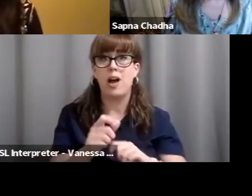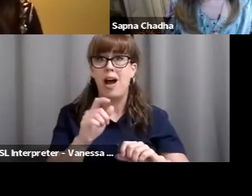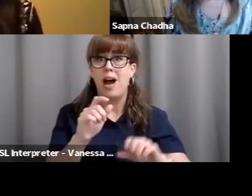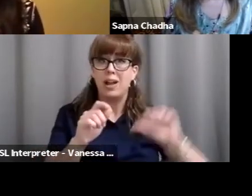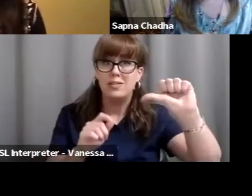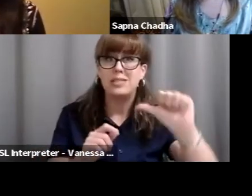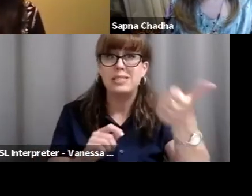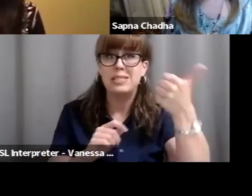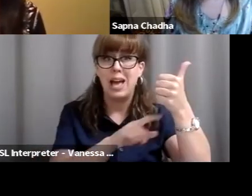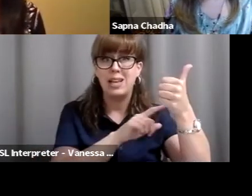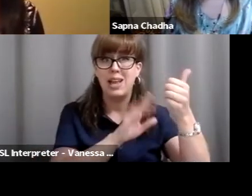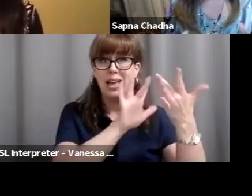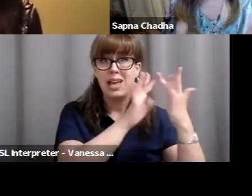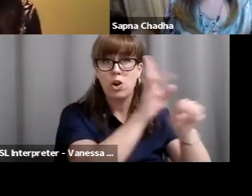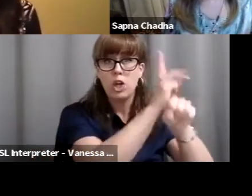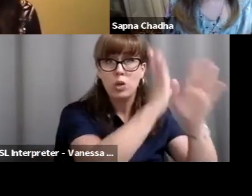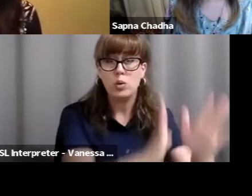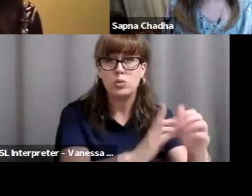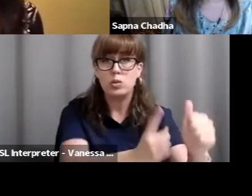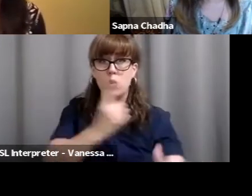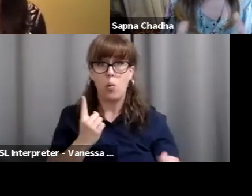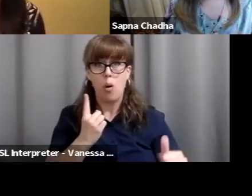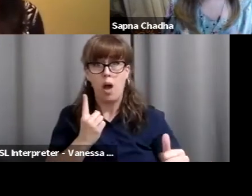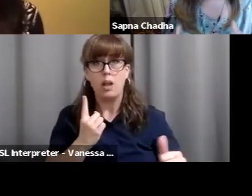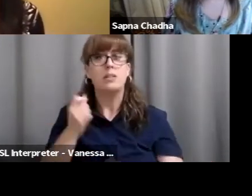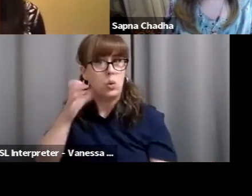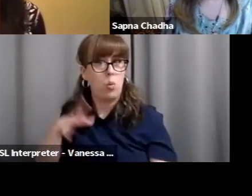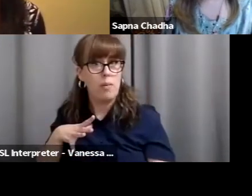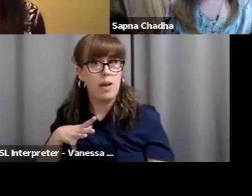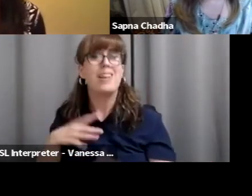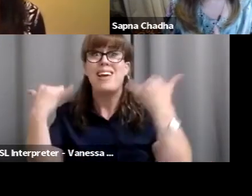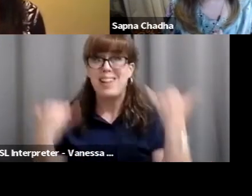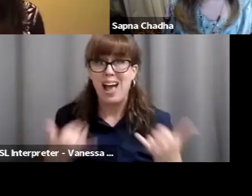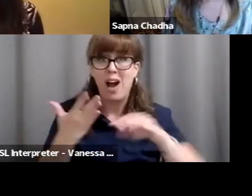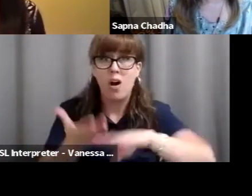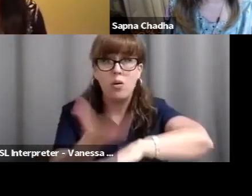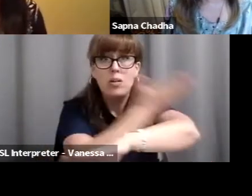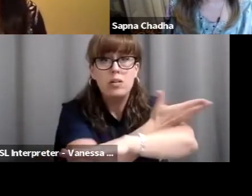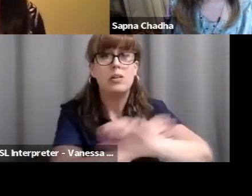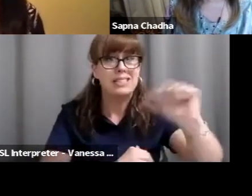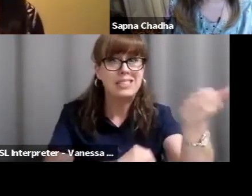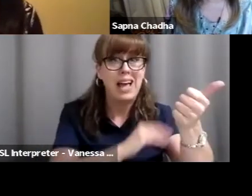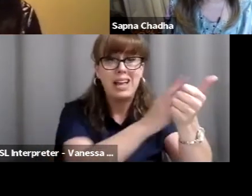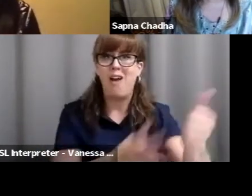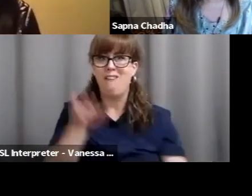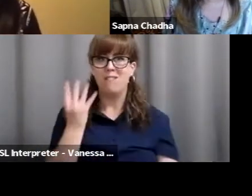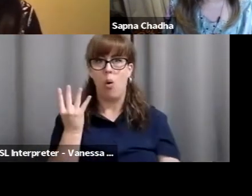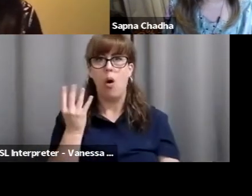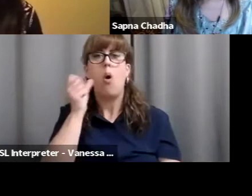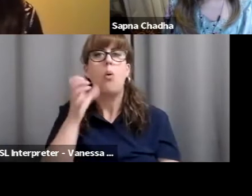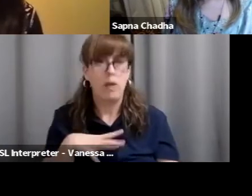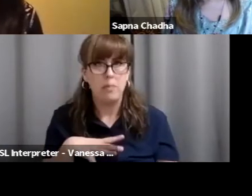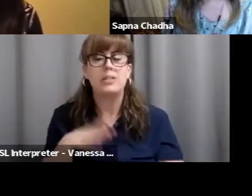woman to now that being almost 4 in 10, right? So that's huge progress that we've had and that we've been able